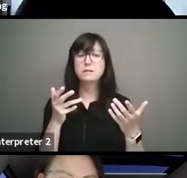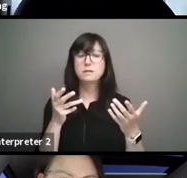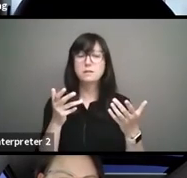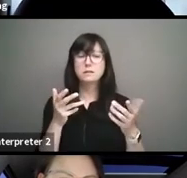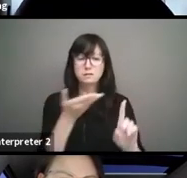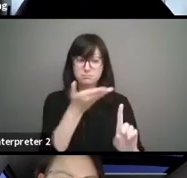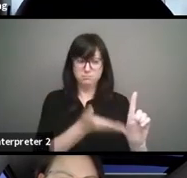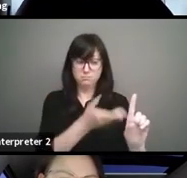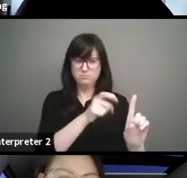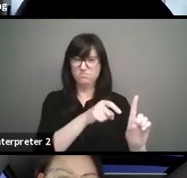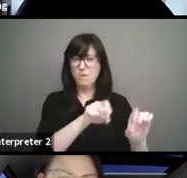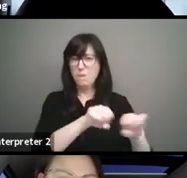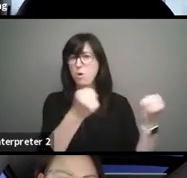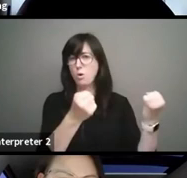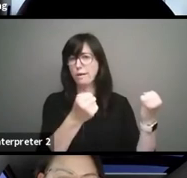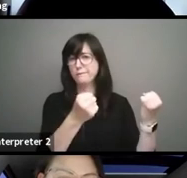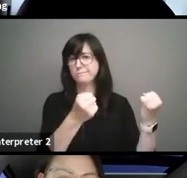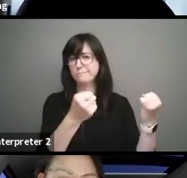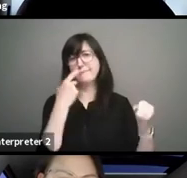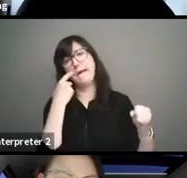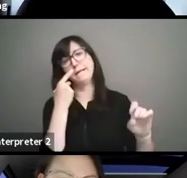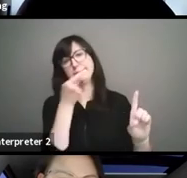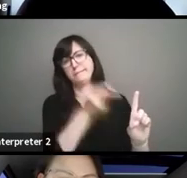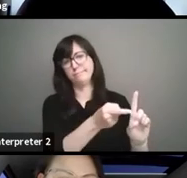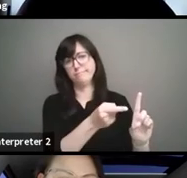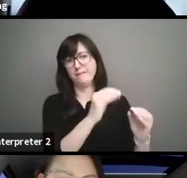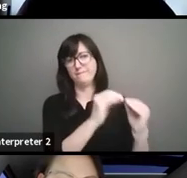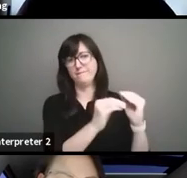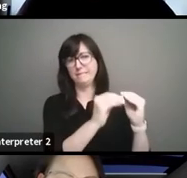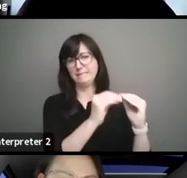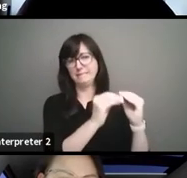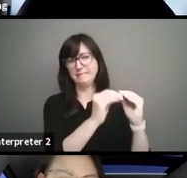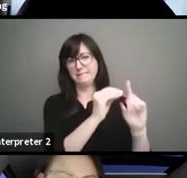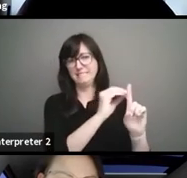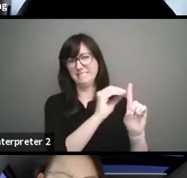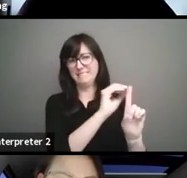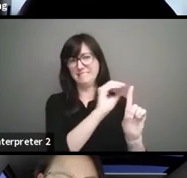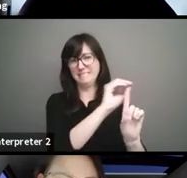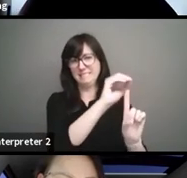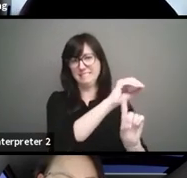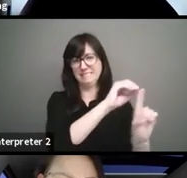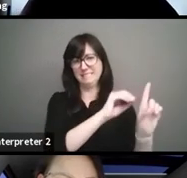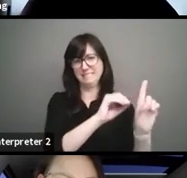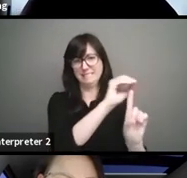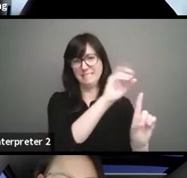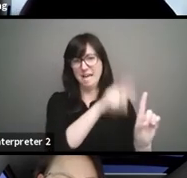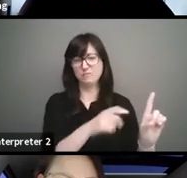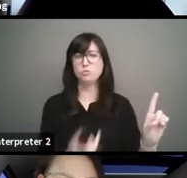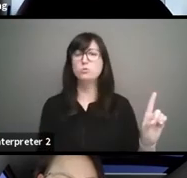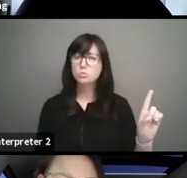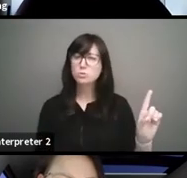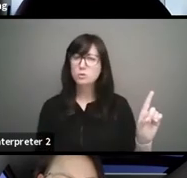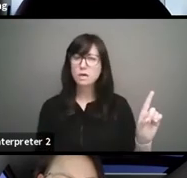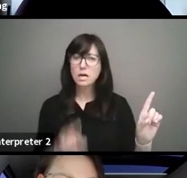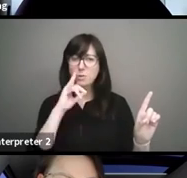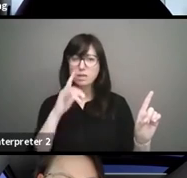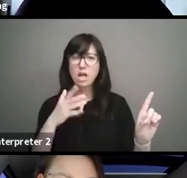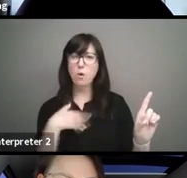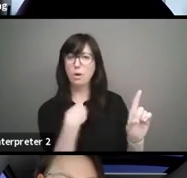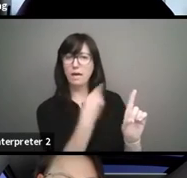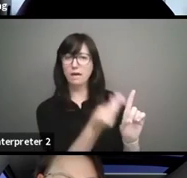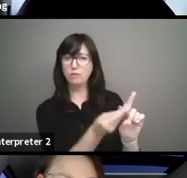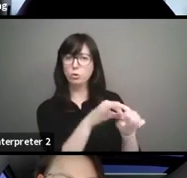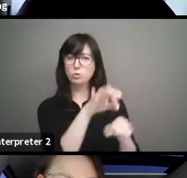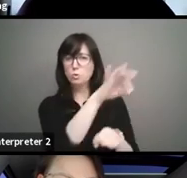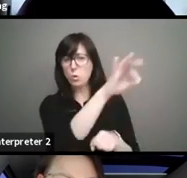one and we have to fix them, and we have to, we are the, you know, we're like the sole people with like all of